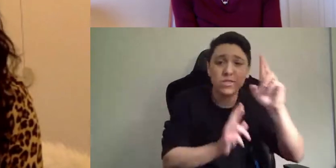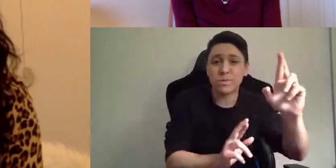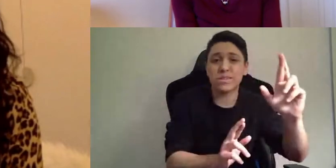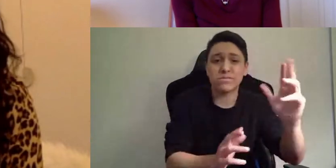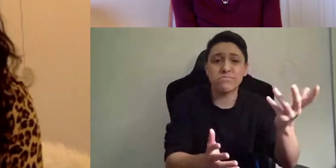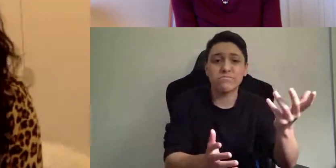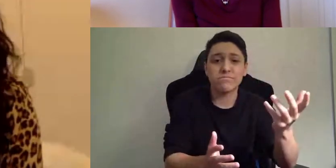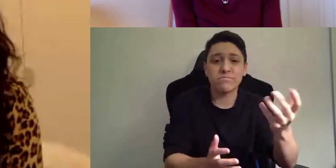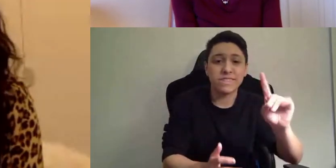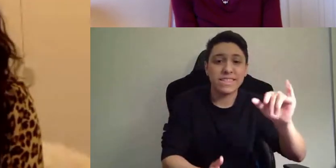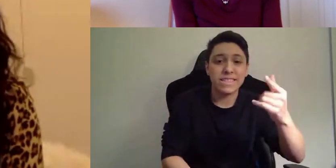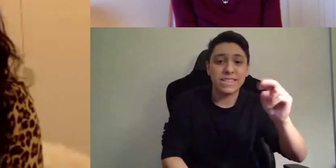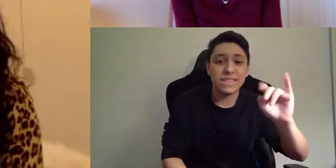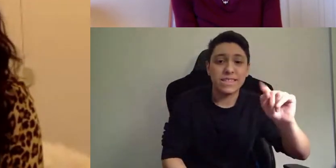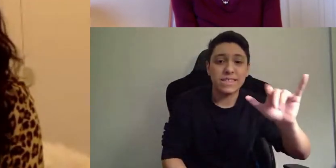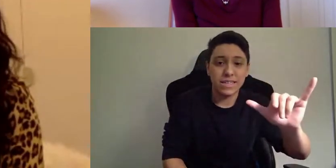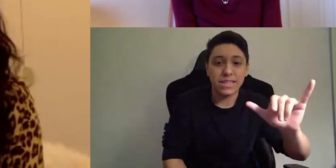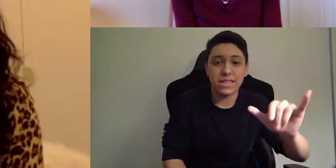dignity. So.